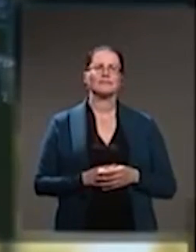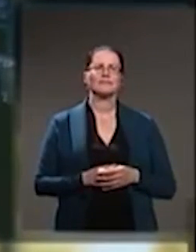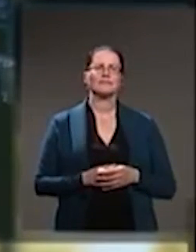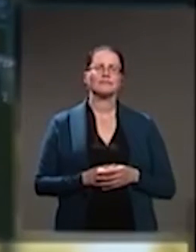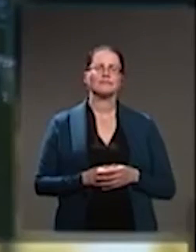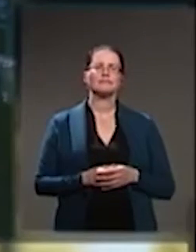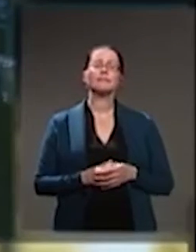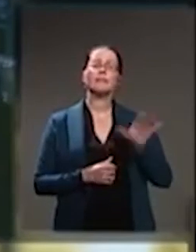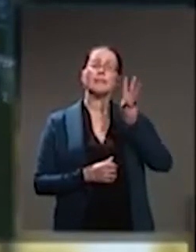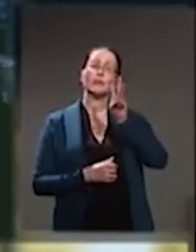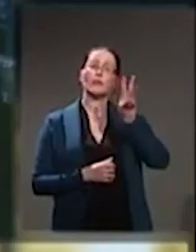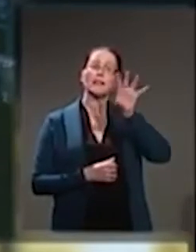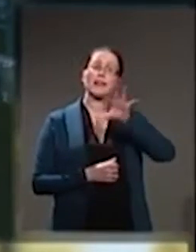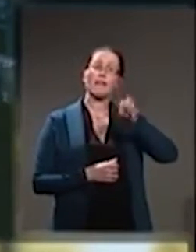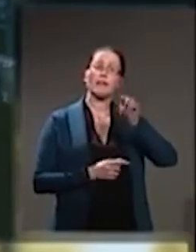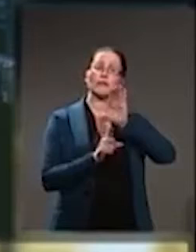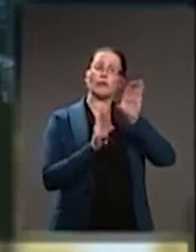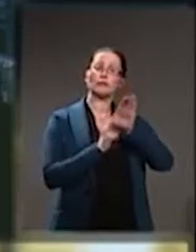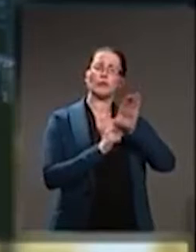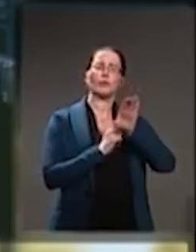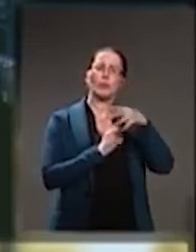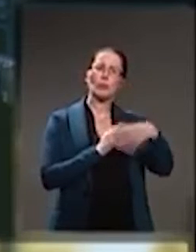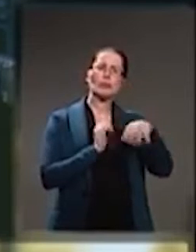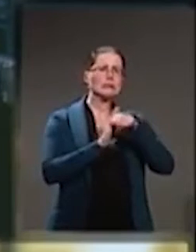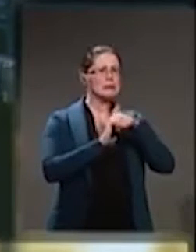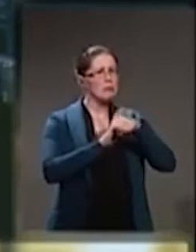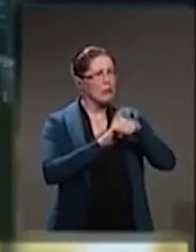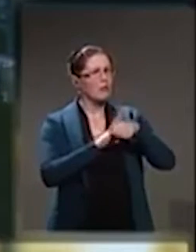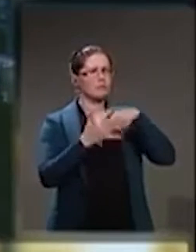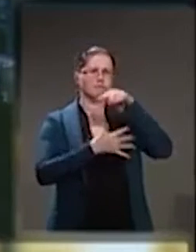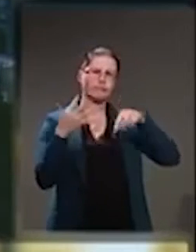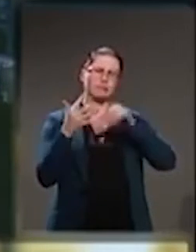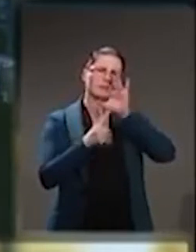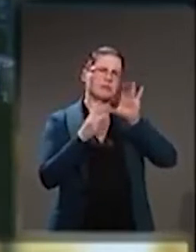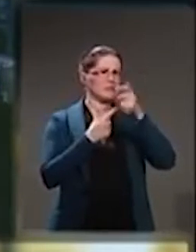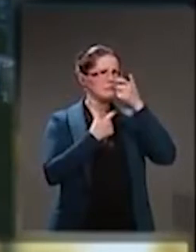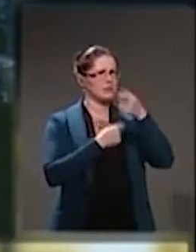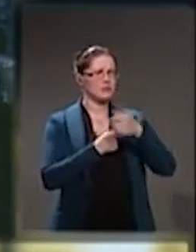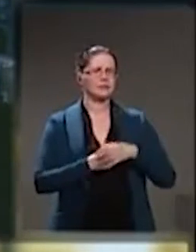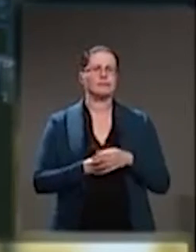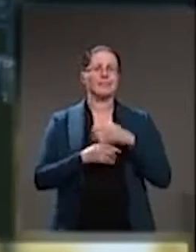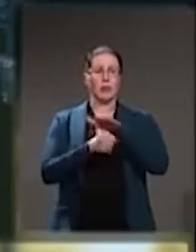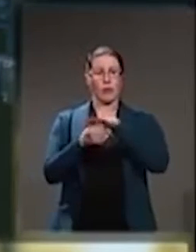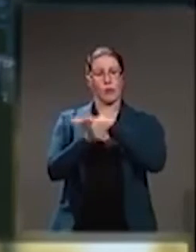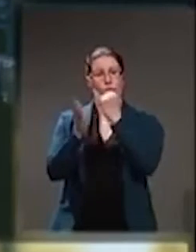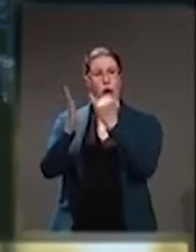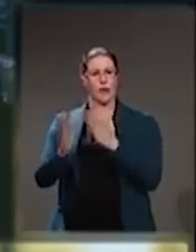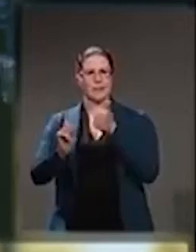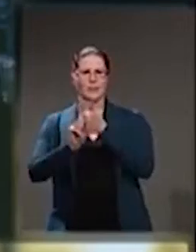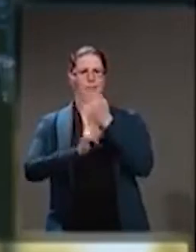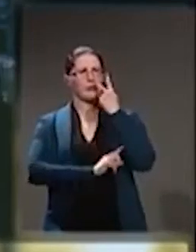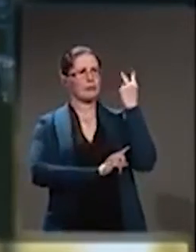African cultures are rich with art and symbolism, and there is a local artist who is finding her own inspiration. Olesia Shivikova joins us now